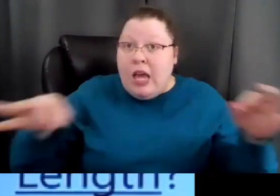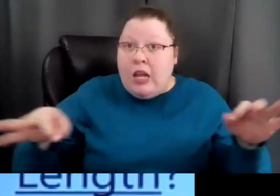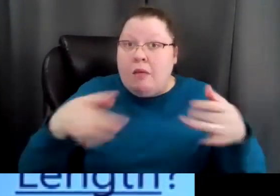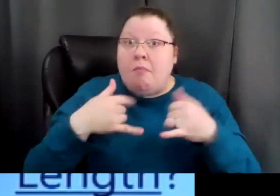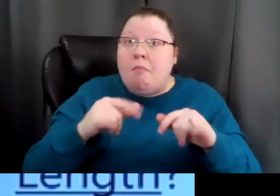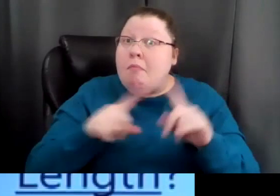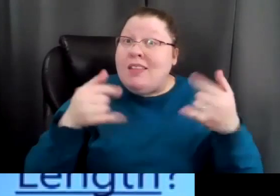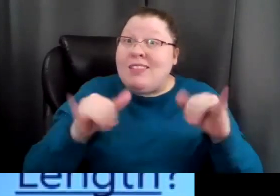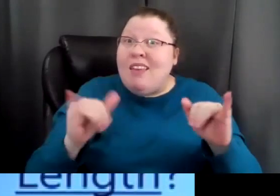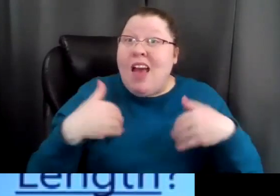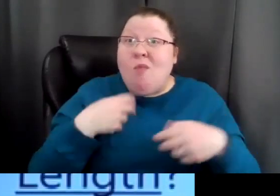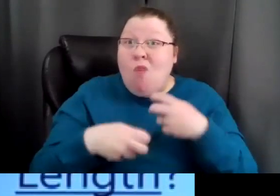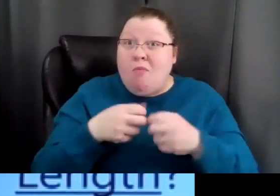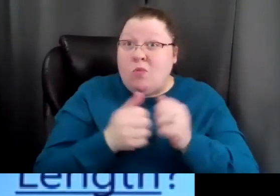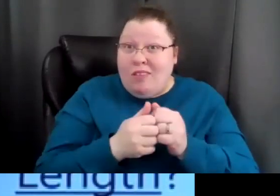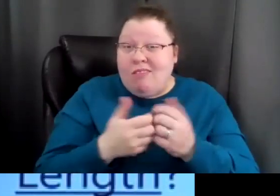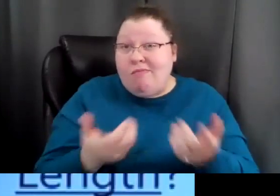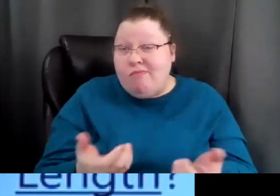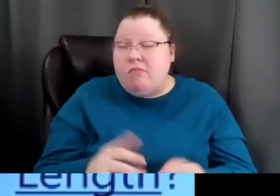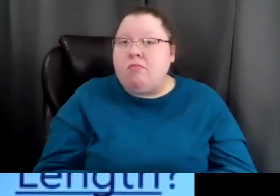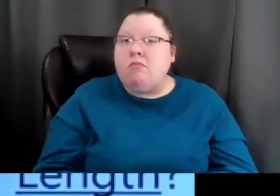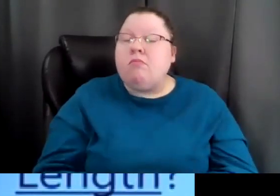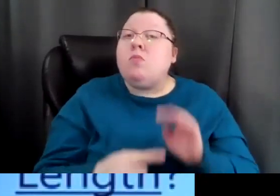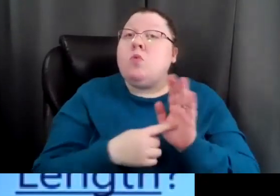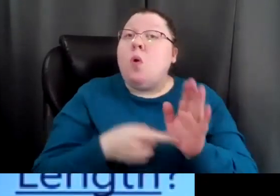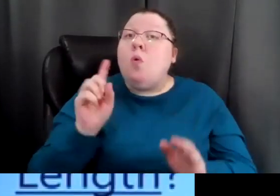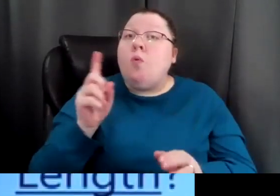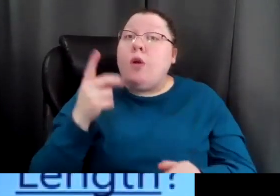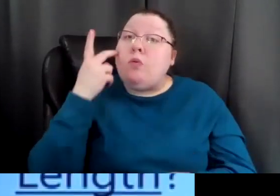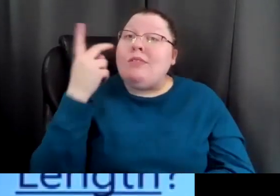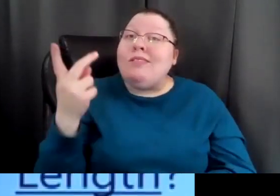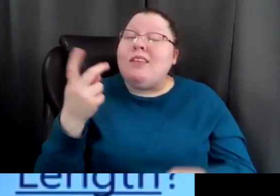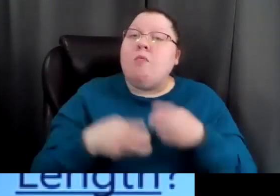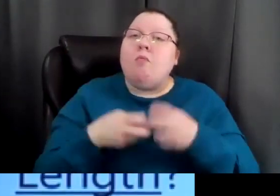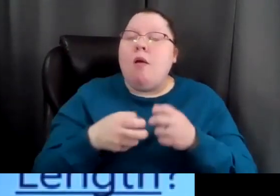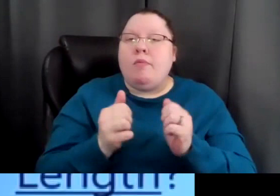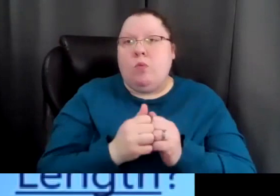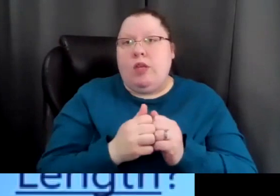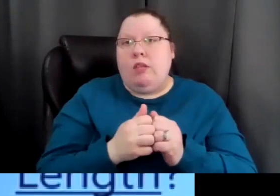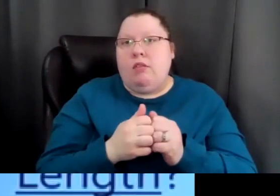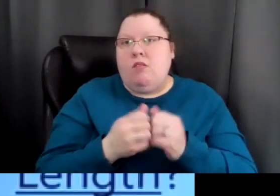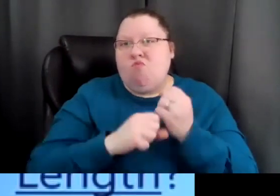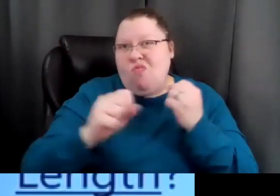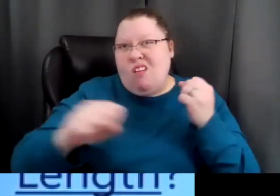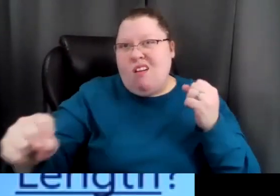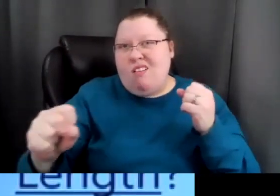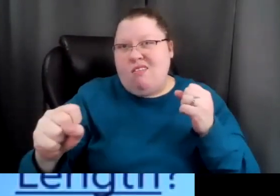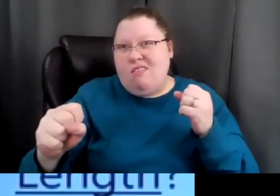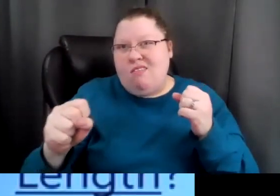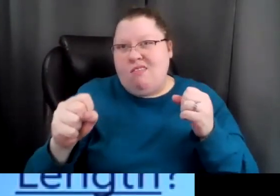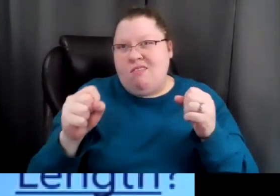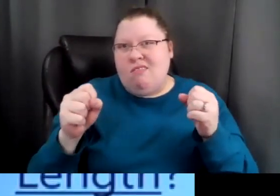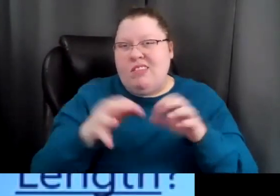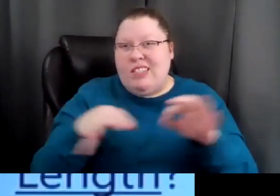have problems with them. I want to show you where you will see problems with run-on sentences. They kind of